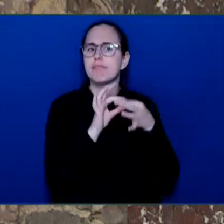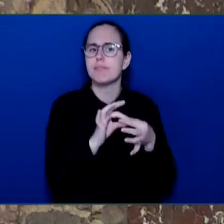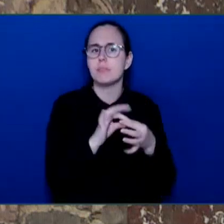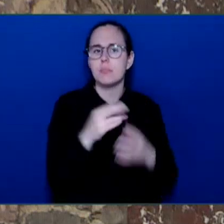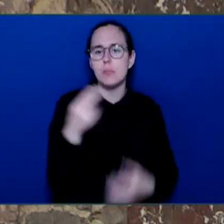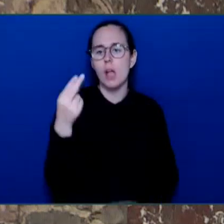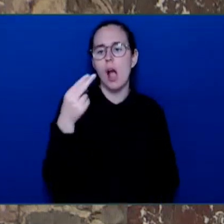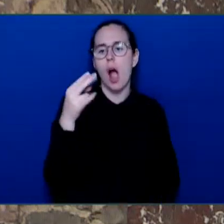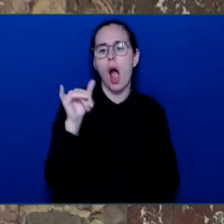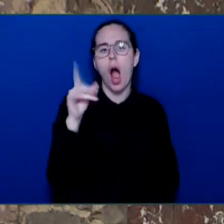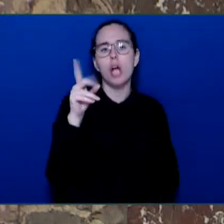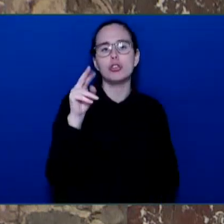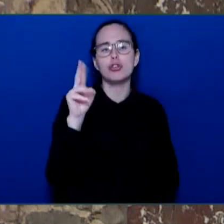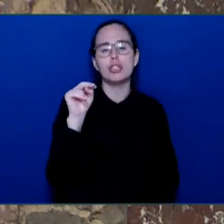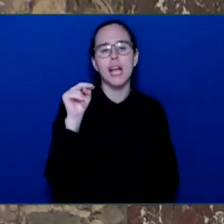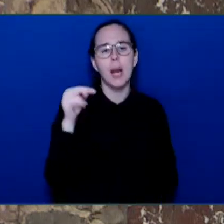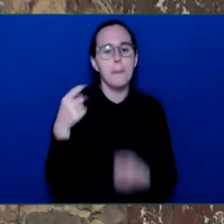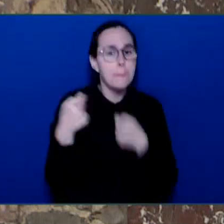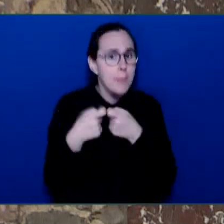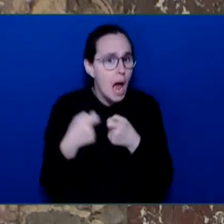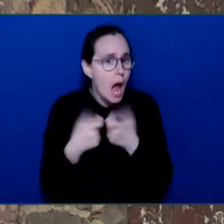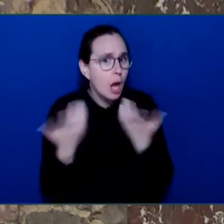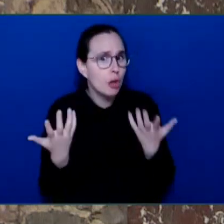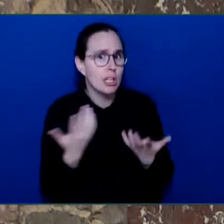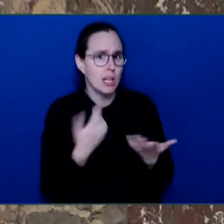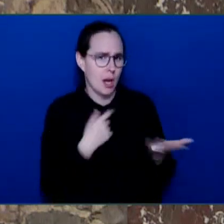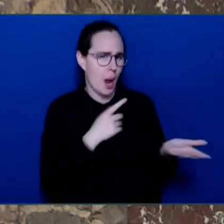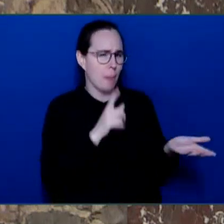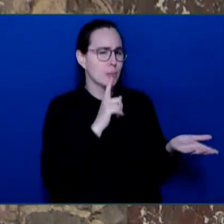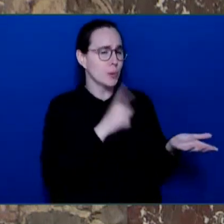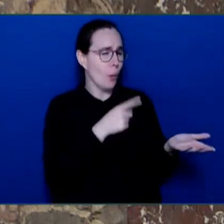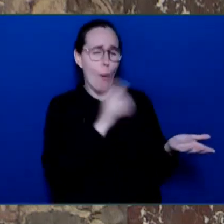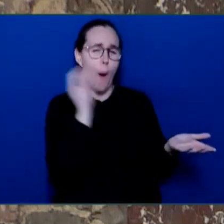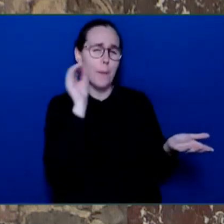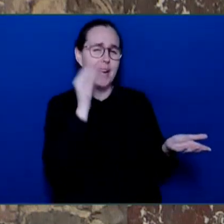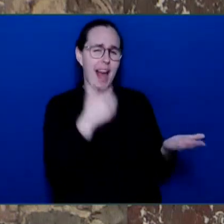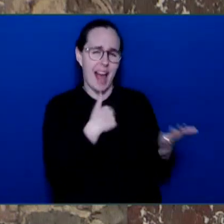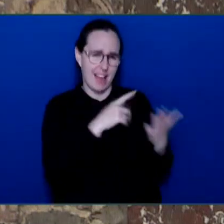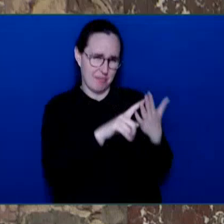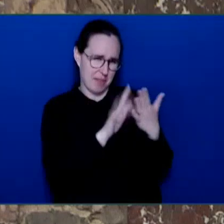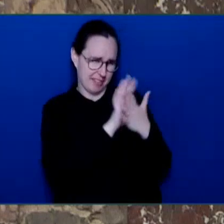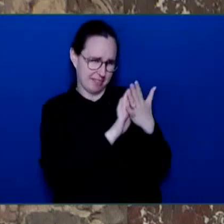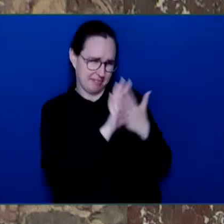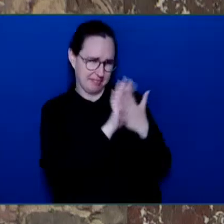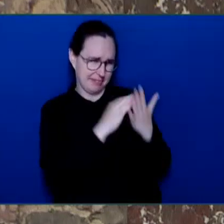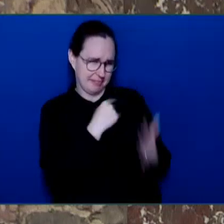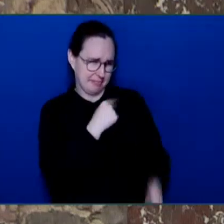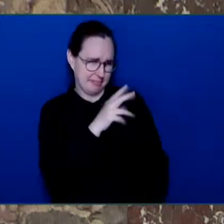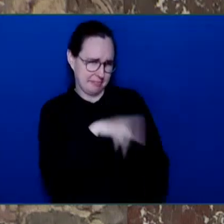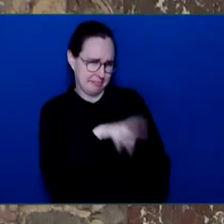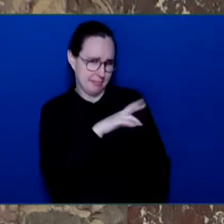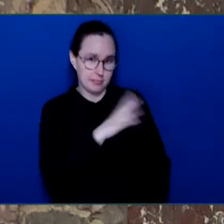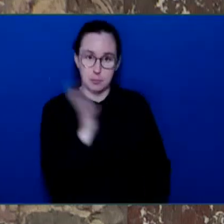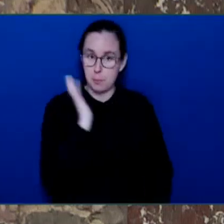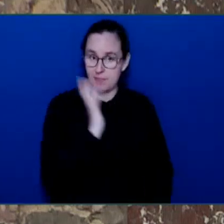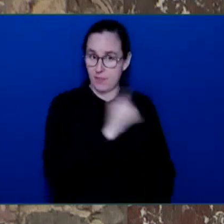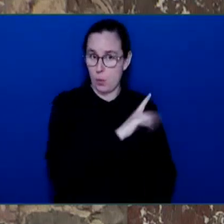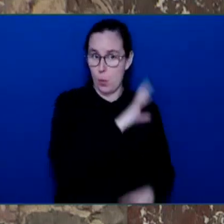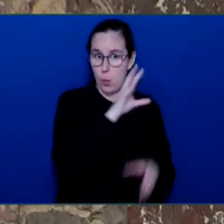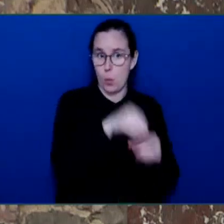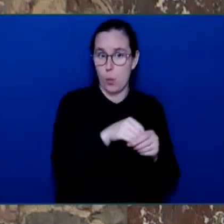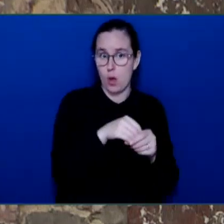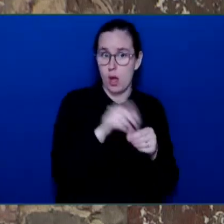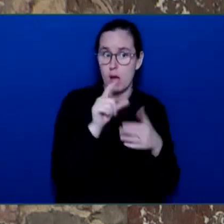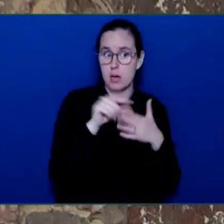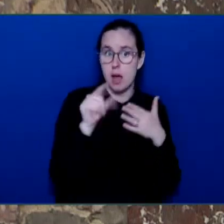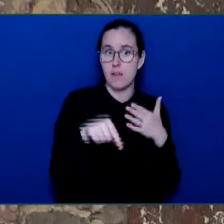he stood on this side of the House supporting the carbon tax every single day as a BC Liberal before he